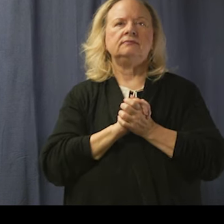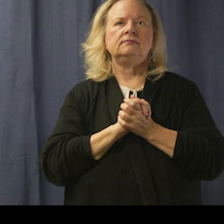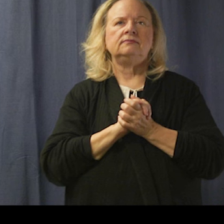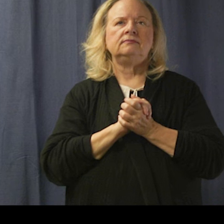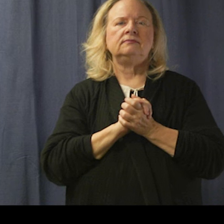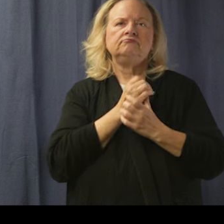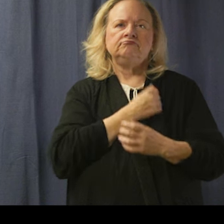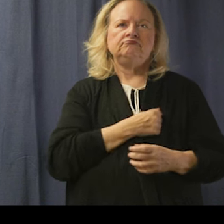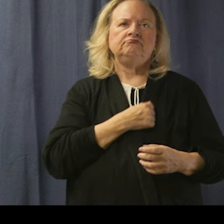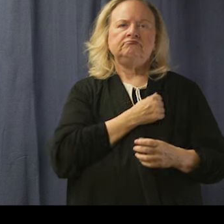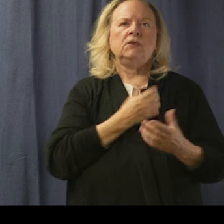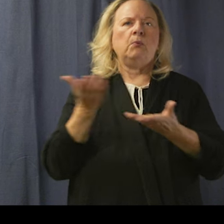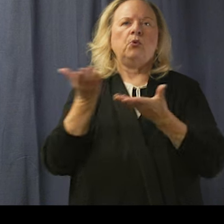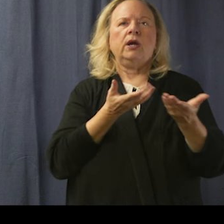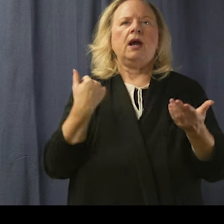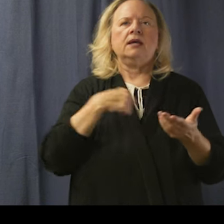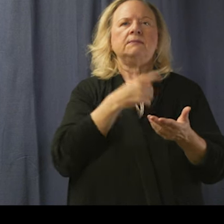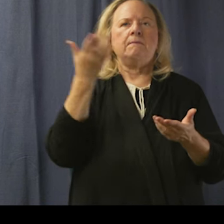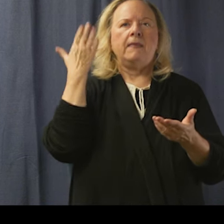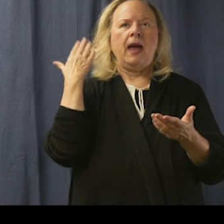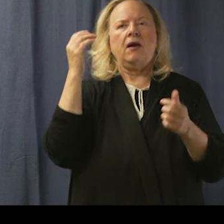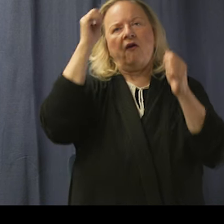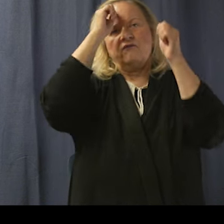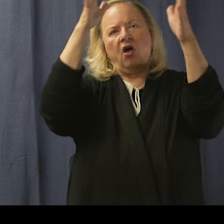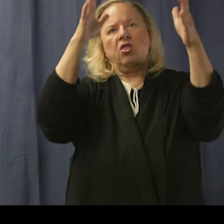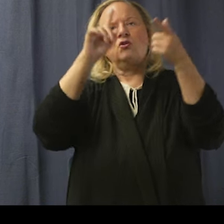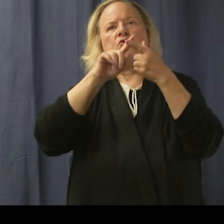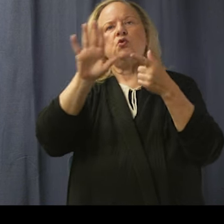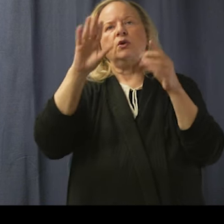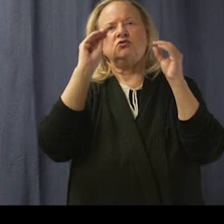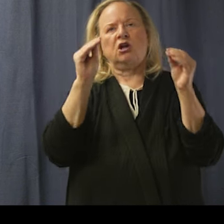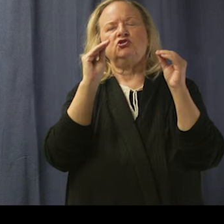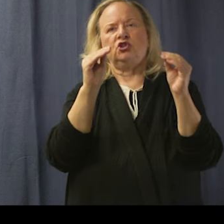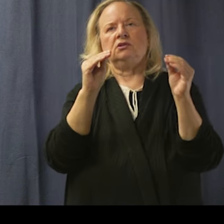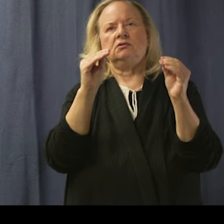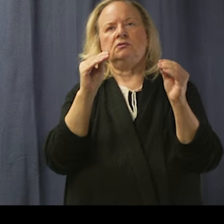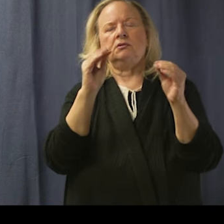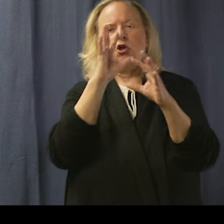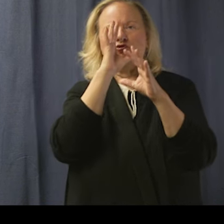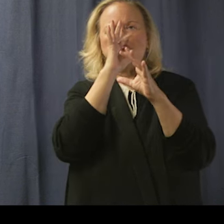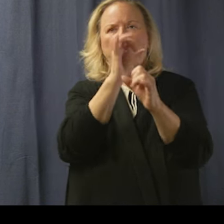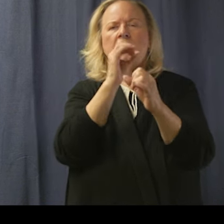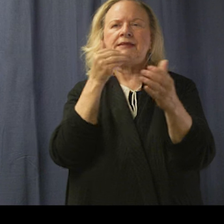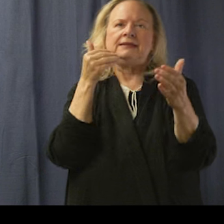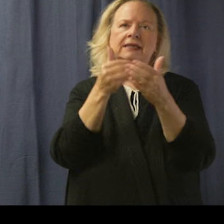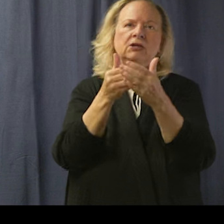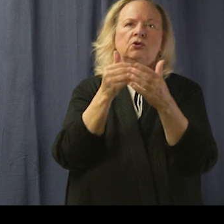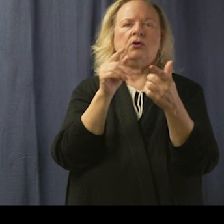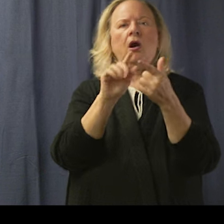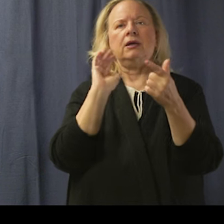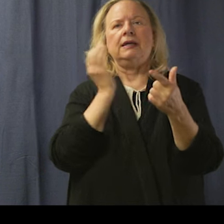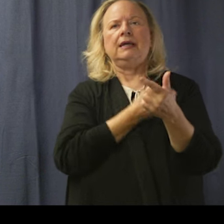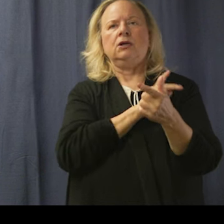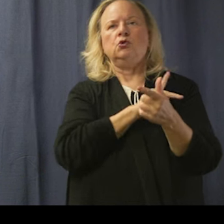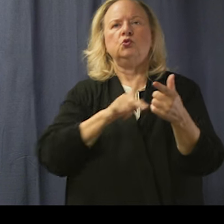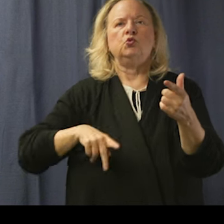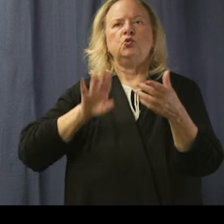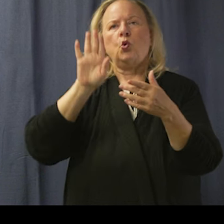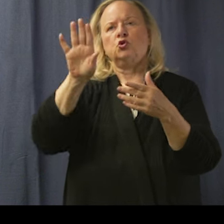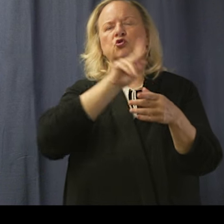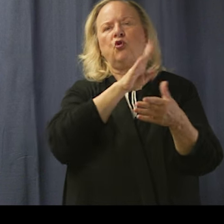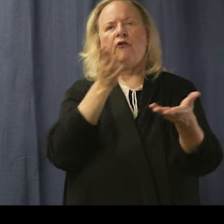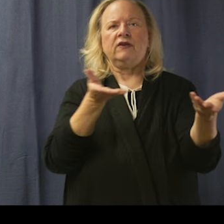for repentance. Bring us back, our Father, to your instruction. Draw us near, our King,